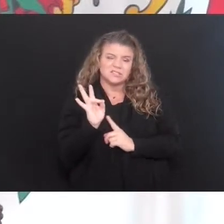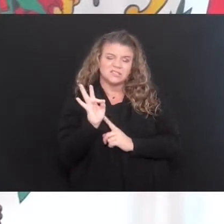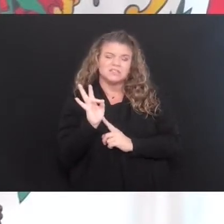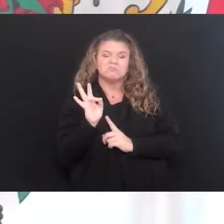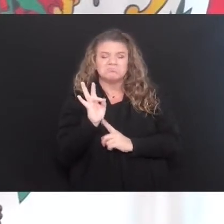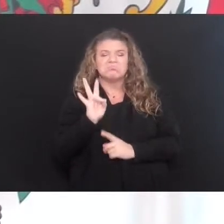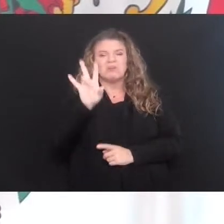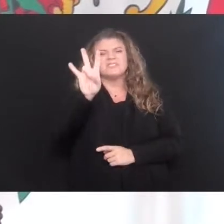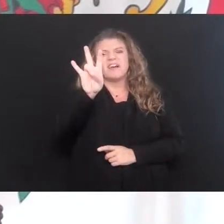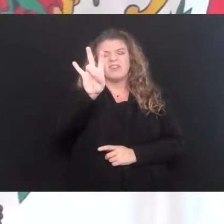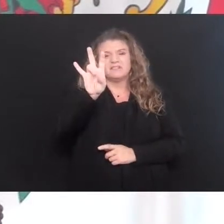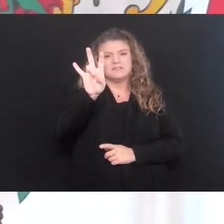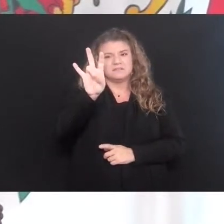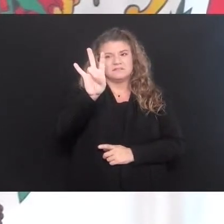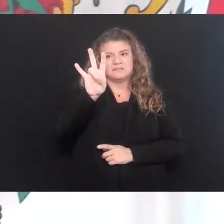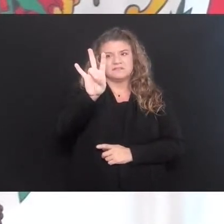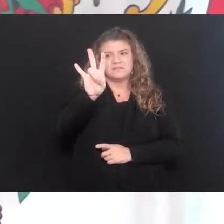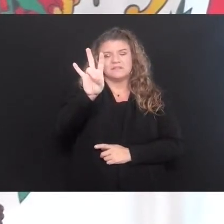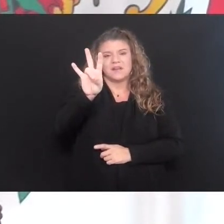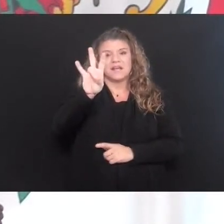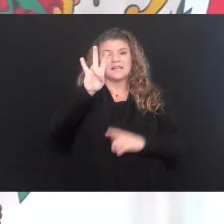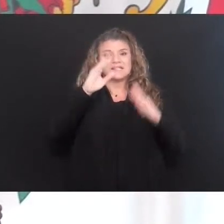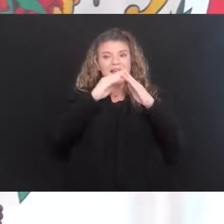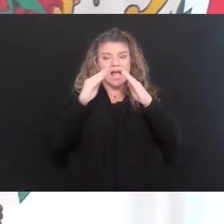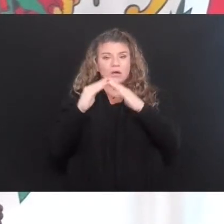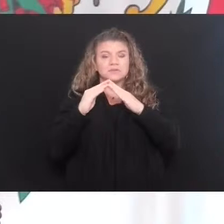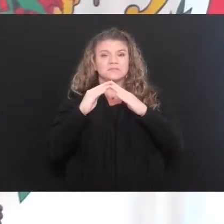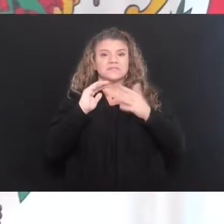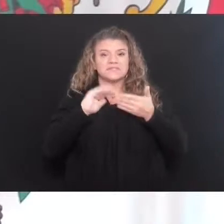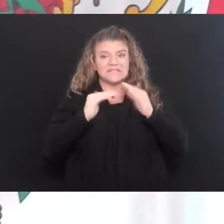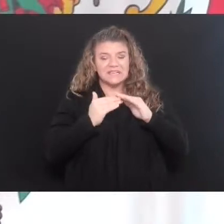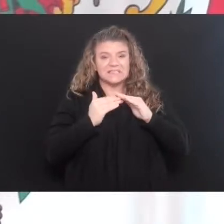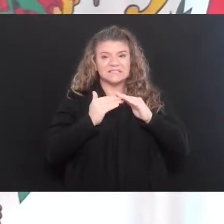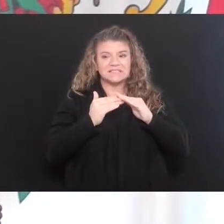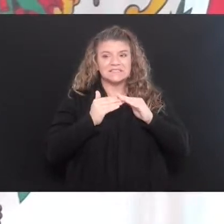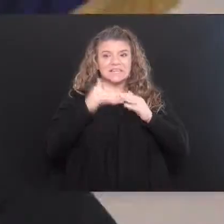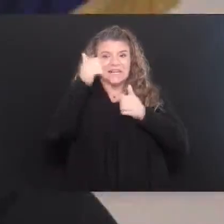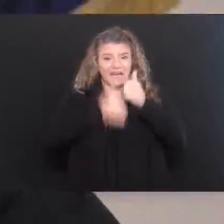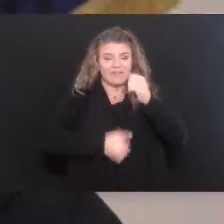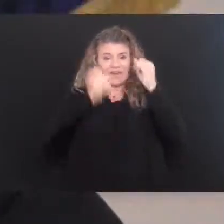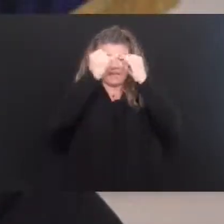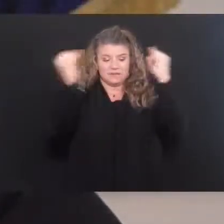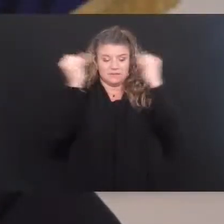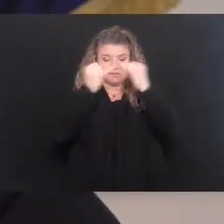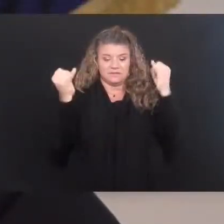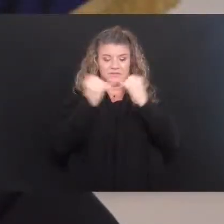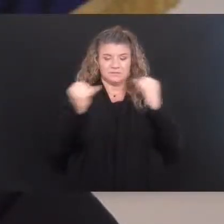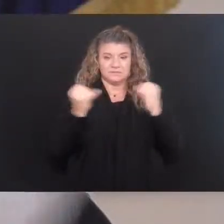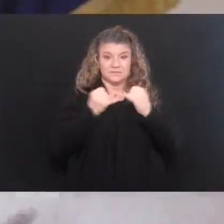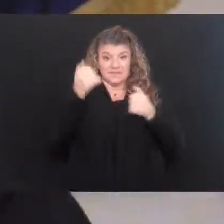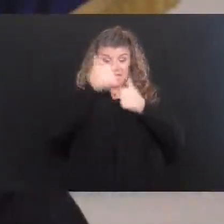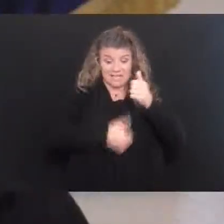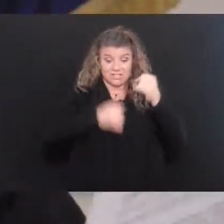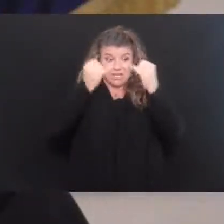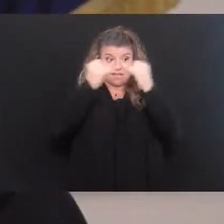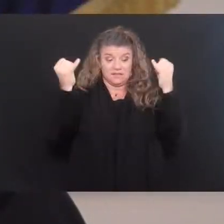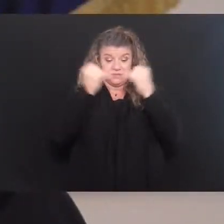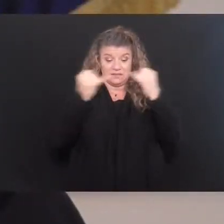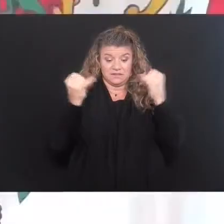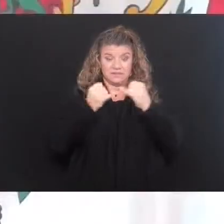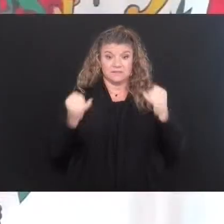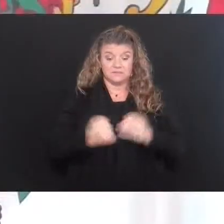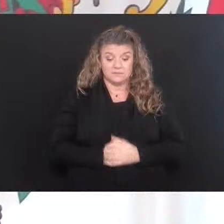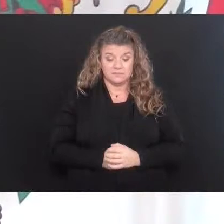about 7 towns and cities on every line, every single line.